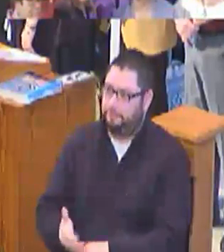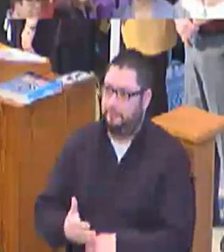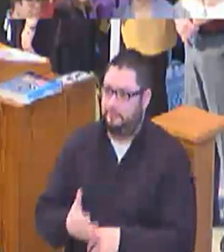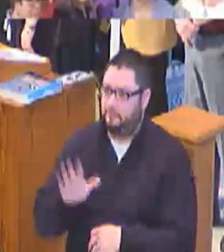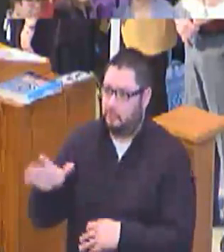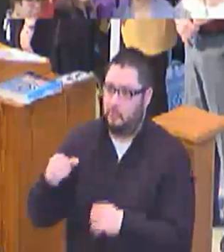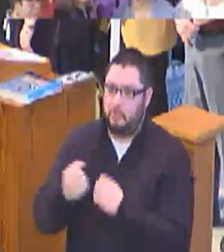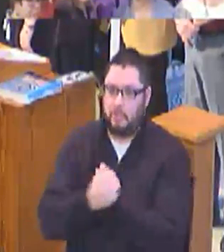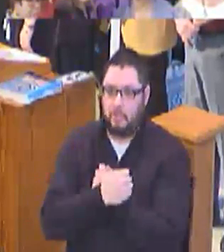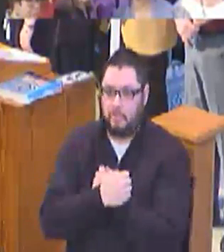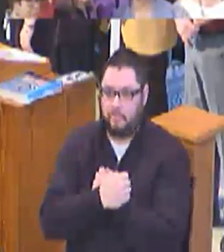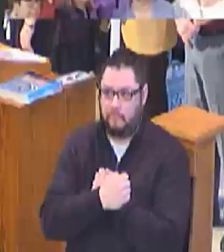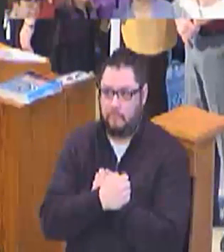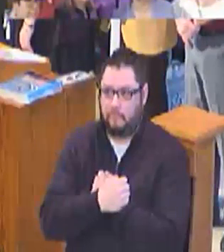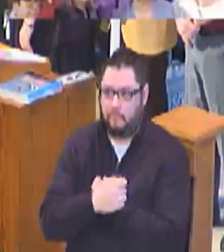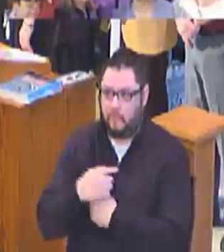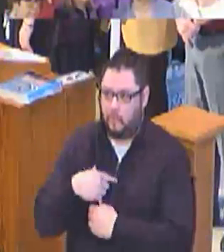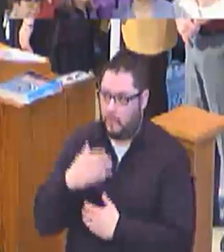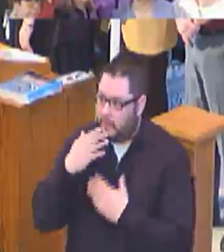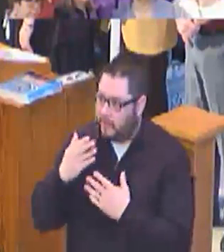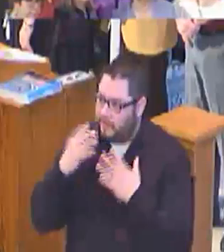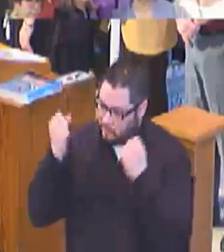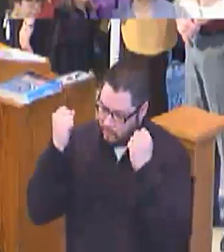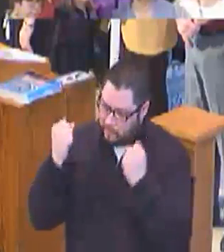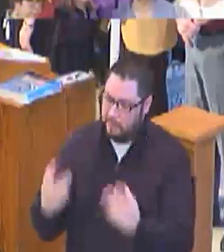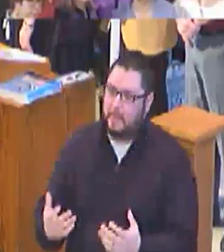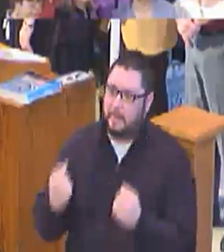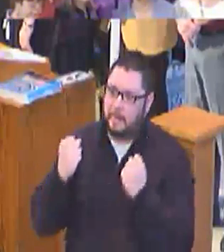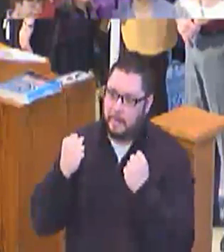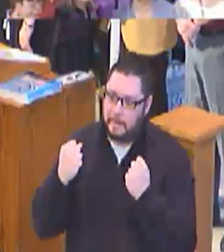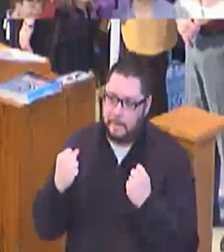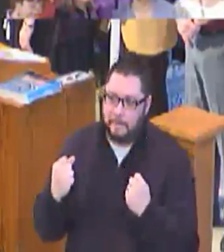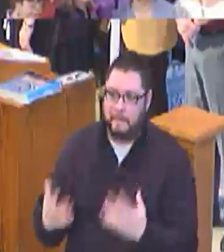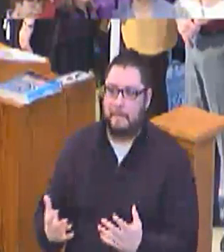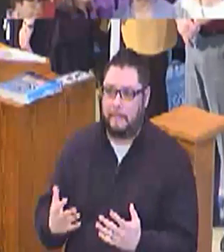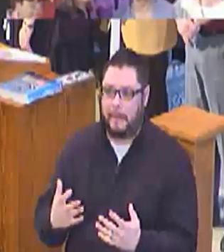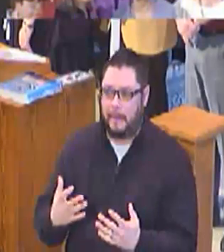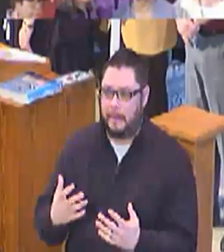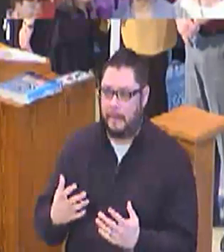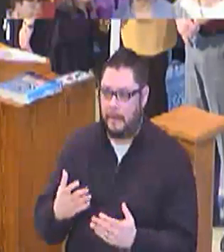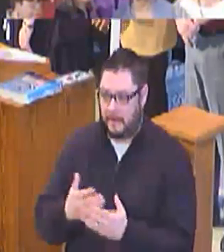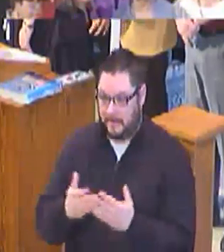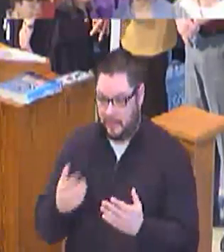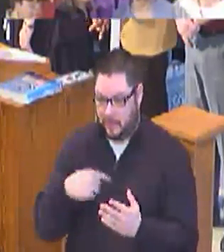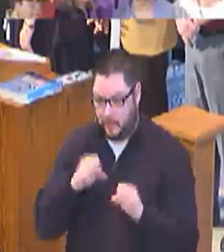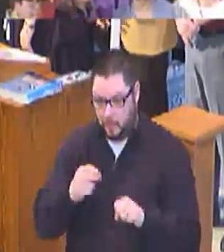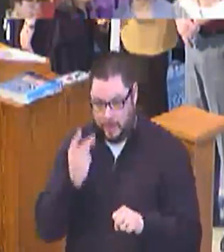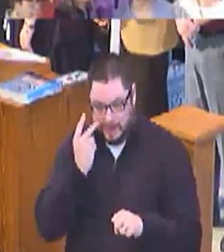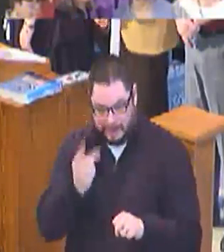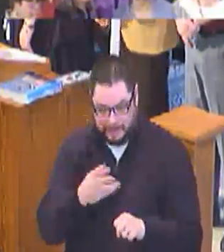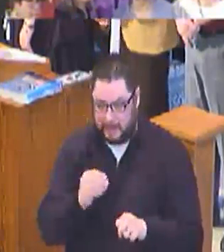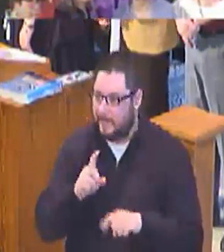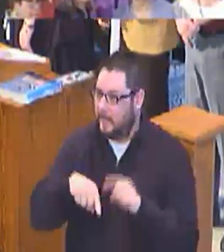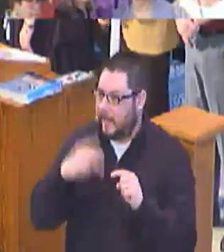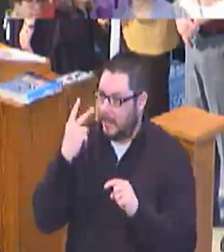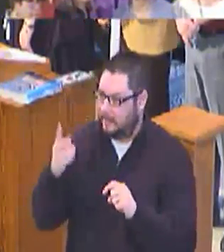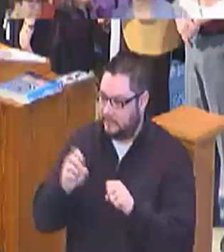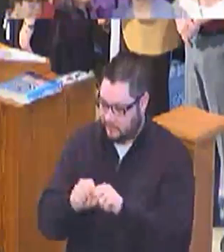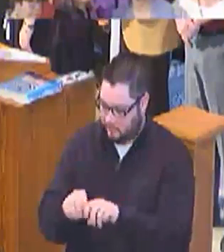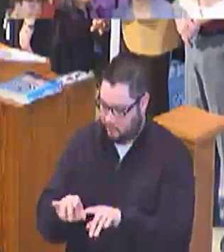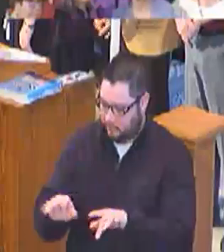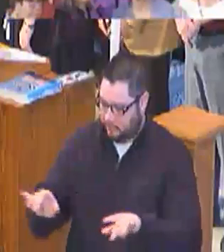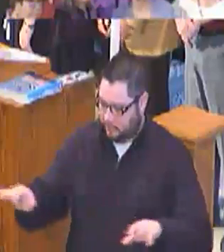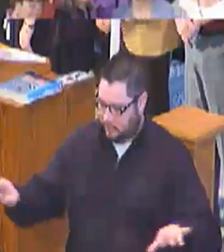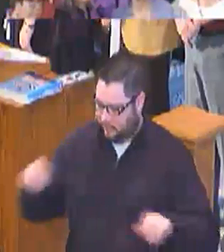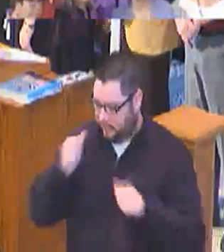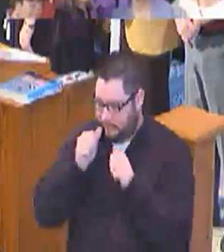your love. We thank you for the many, many, many visible and invisible ripples of blessings, which will